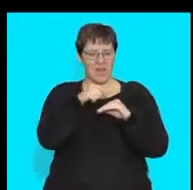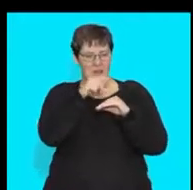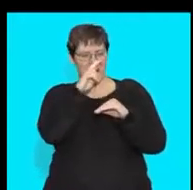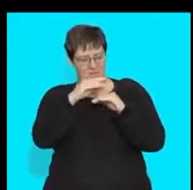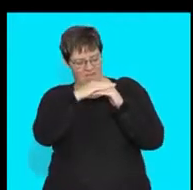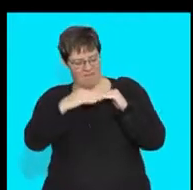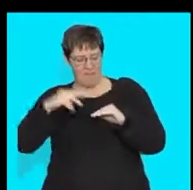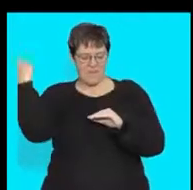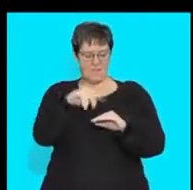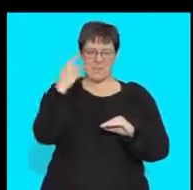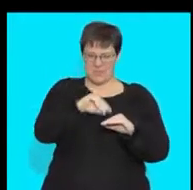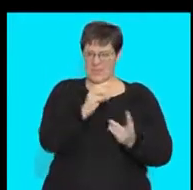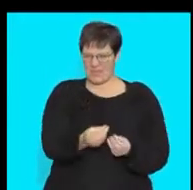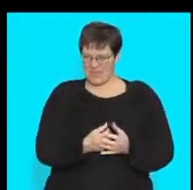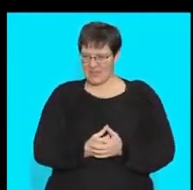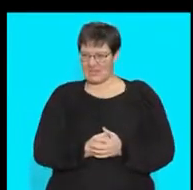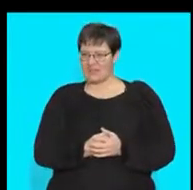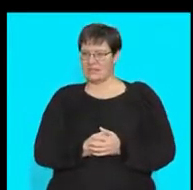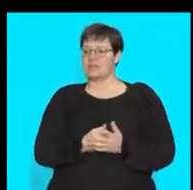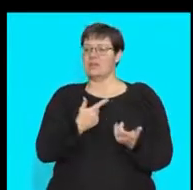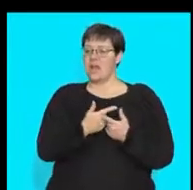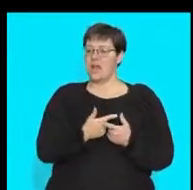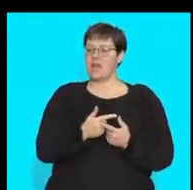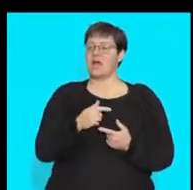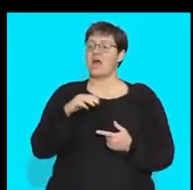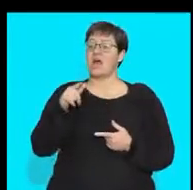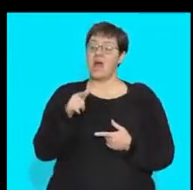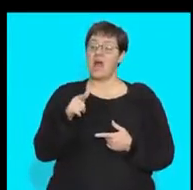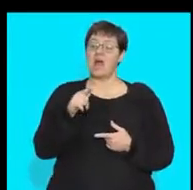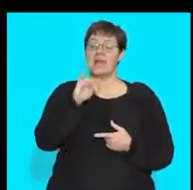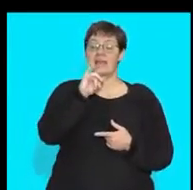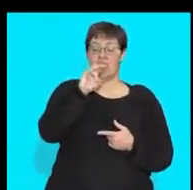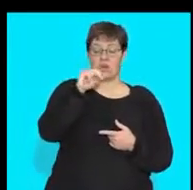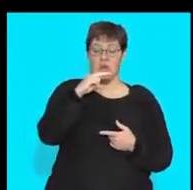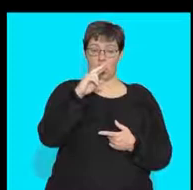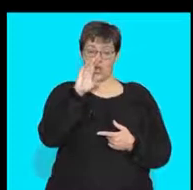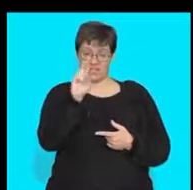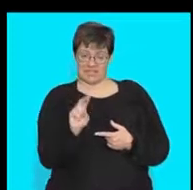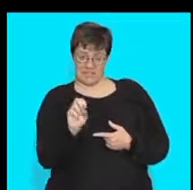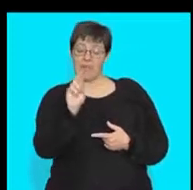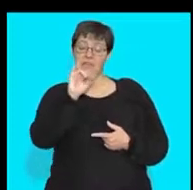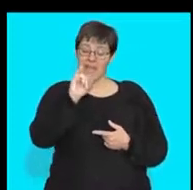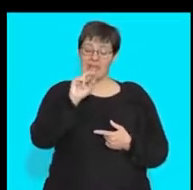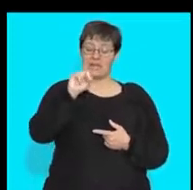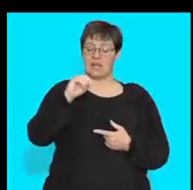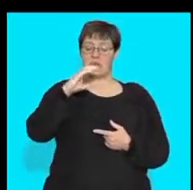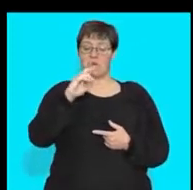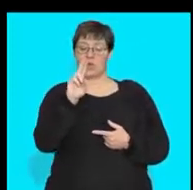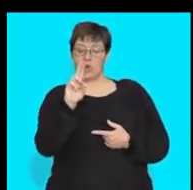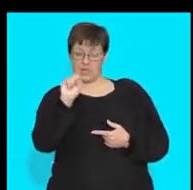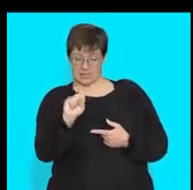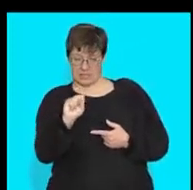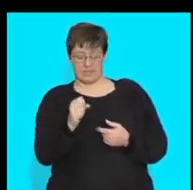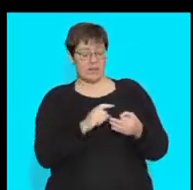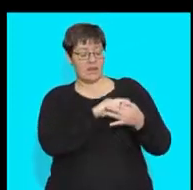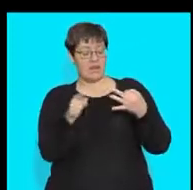also looks like an anvil, right? And then the Latin name for anvil is incus, incus. And then the last